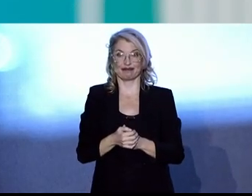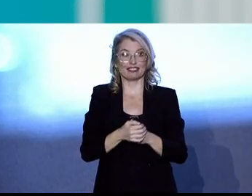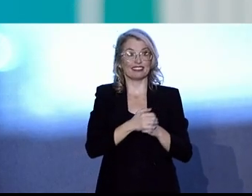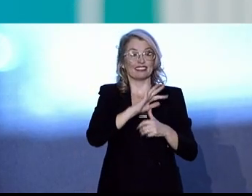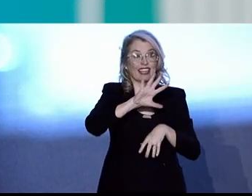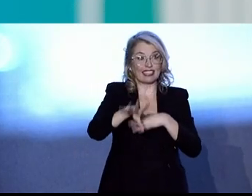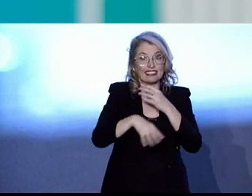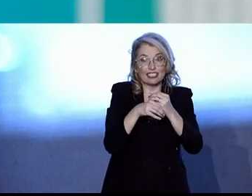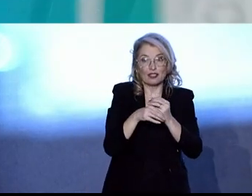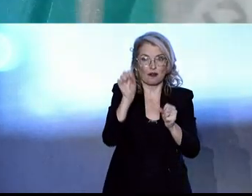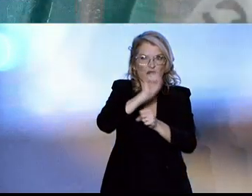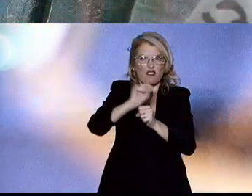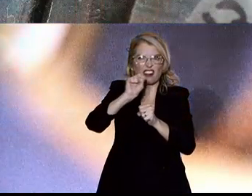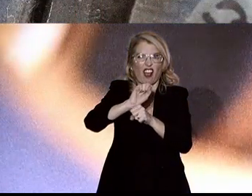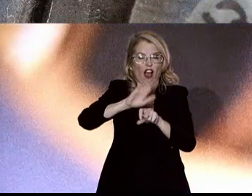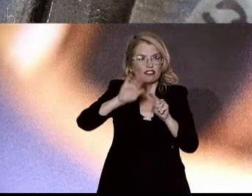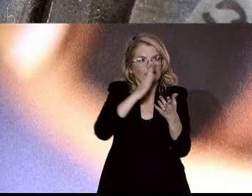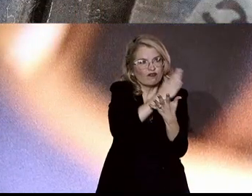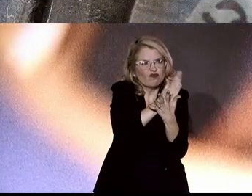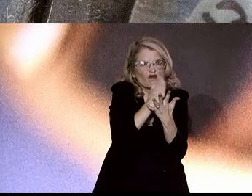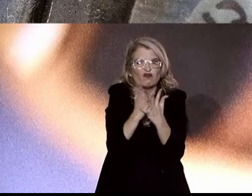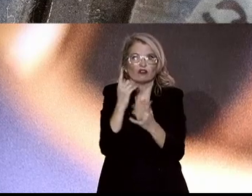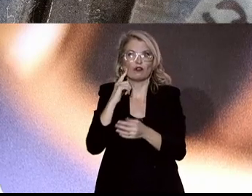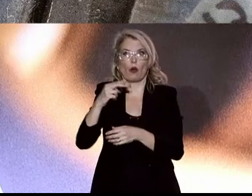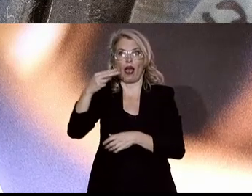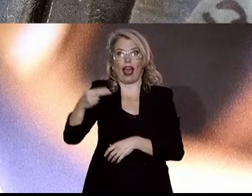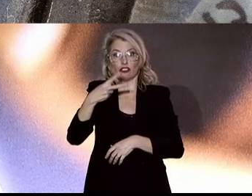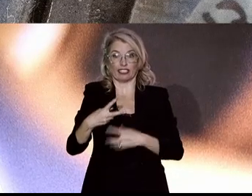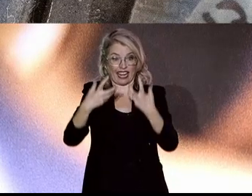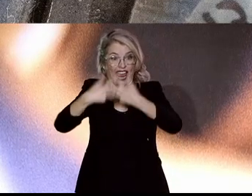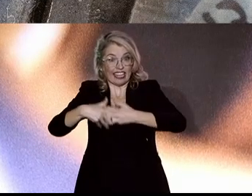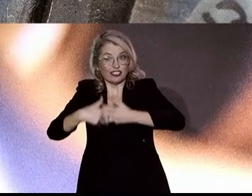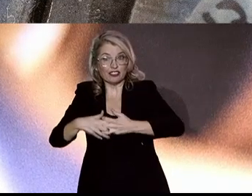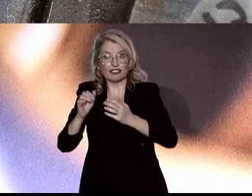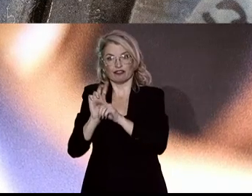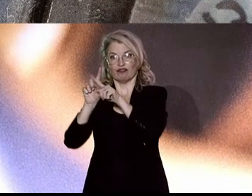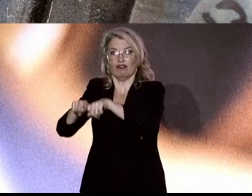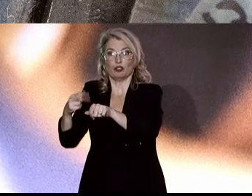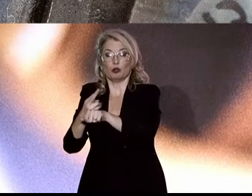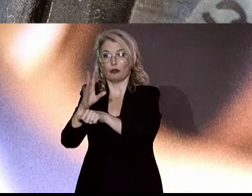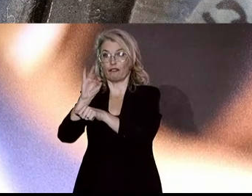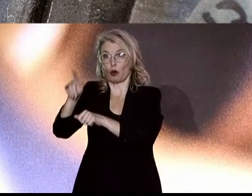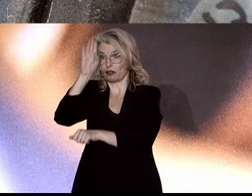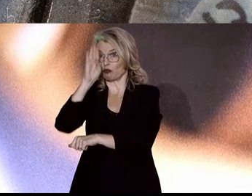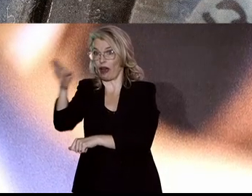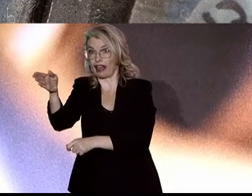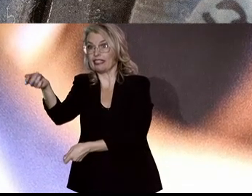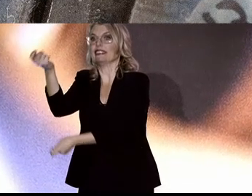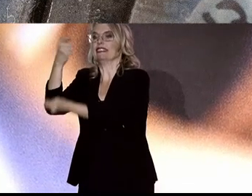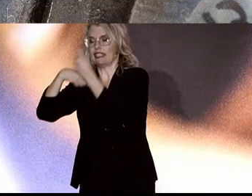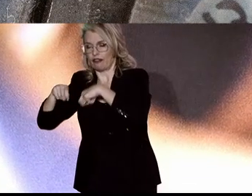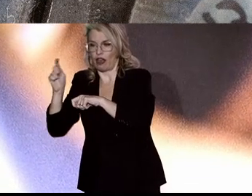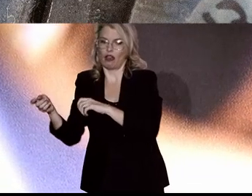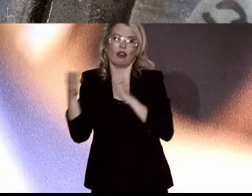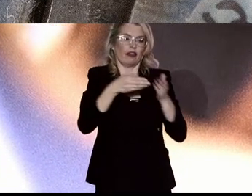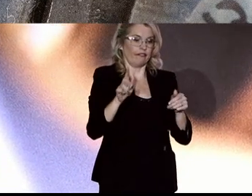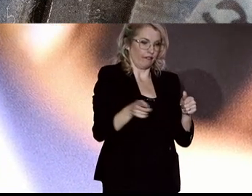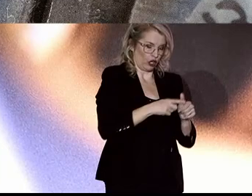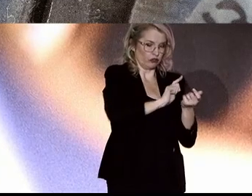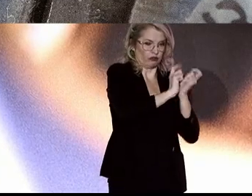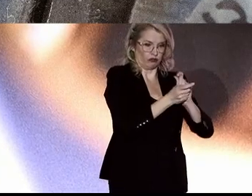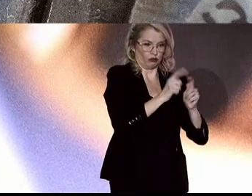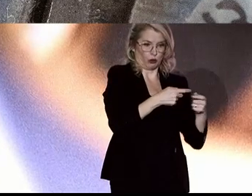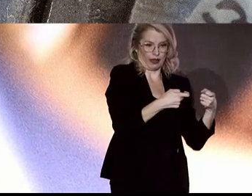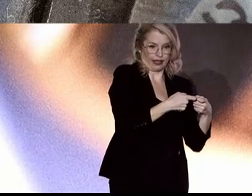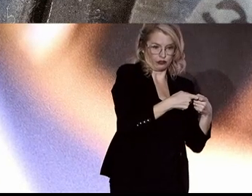In addition, we're working on components for a hydrogen engine that uses the fuel directly, as opposed to first converting